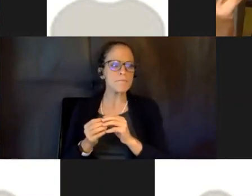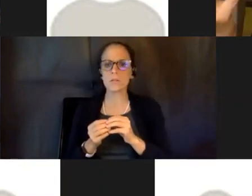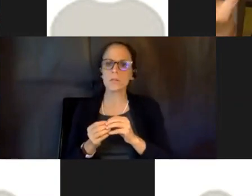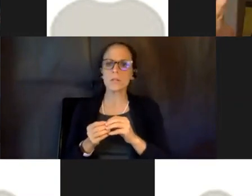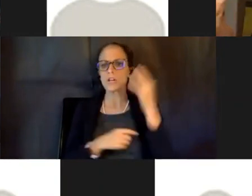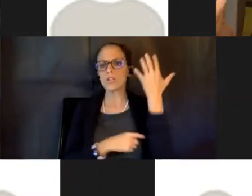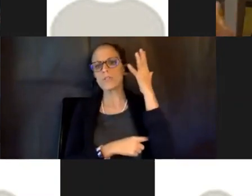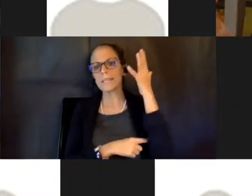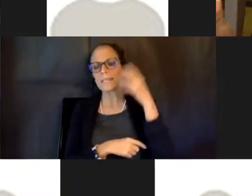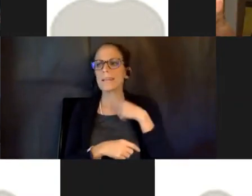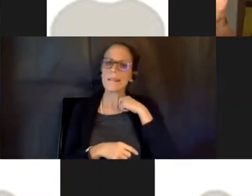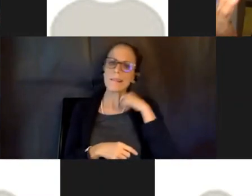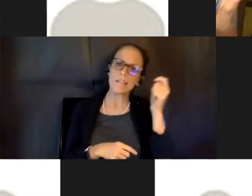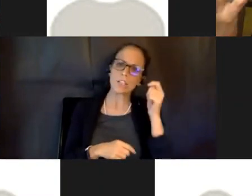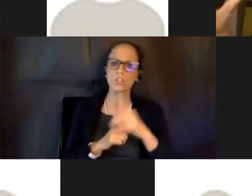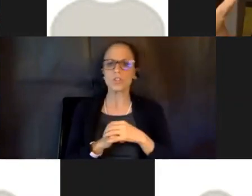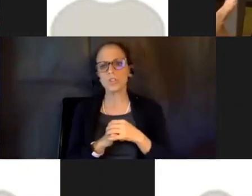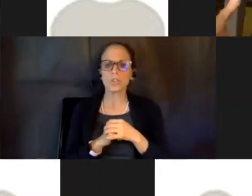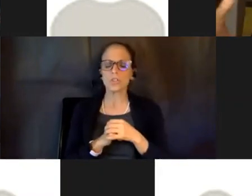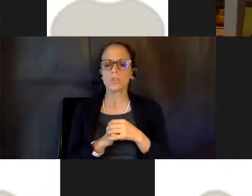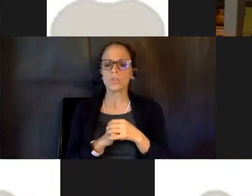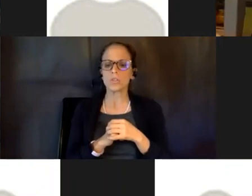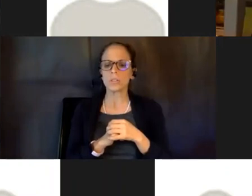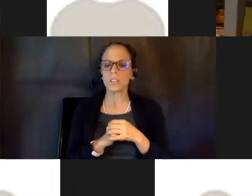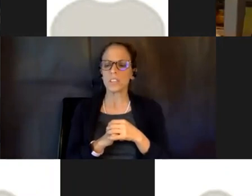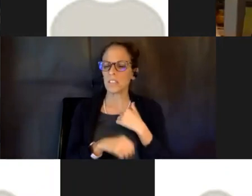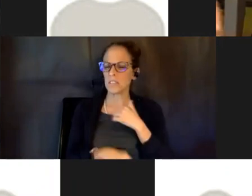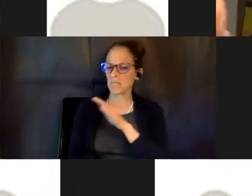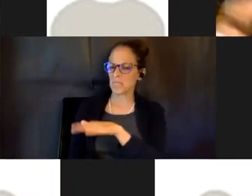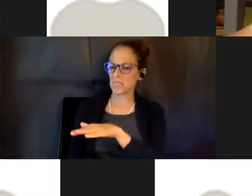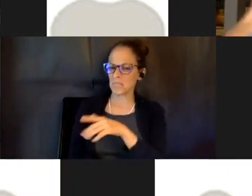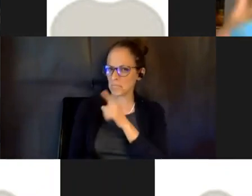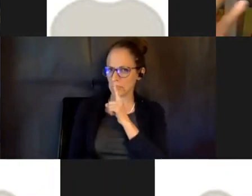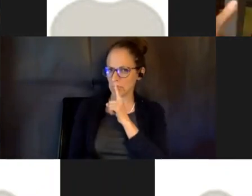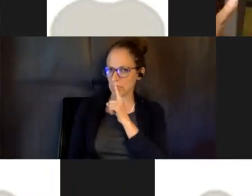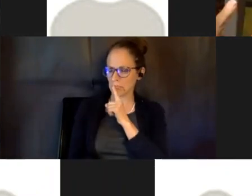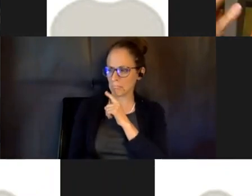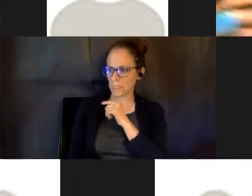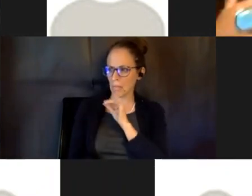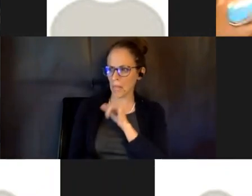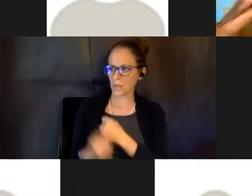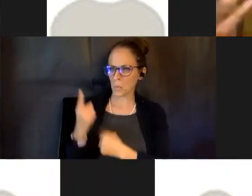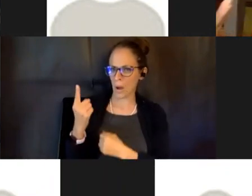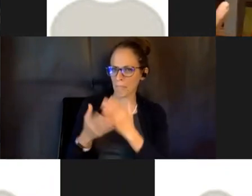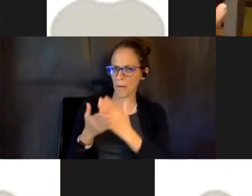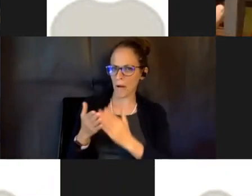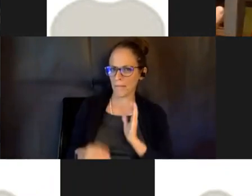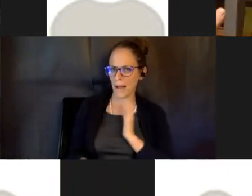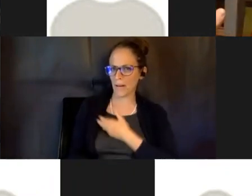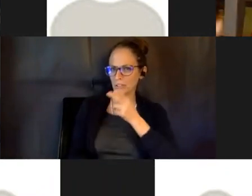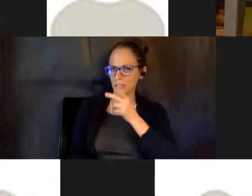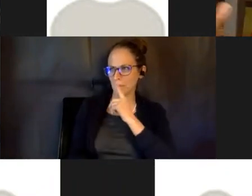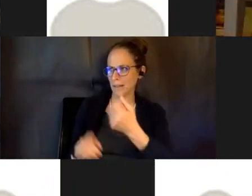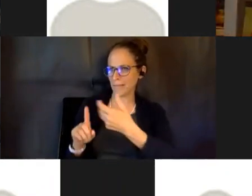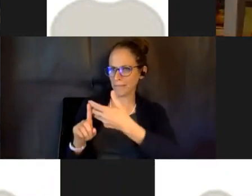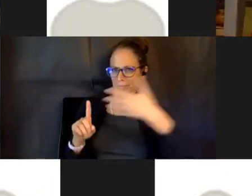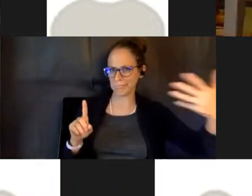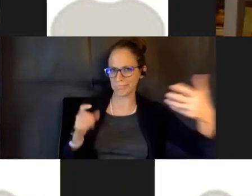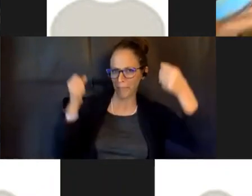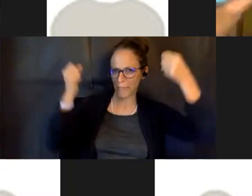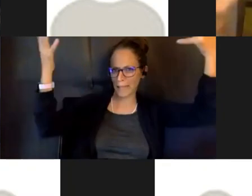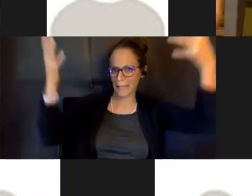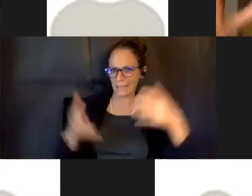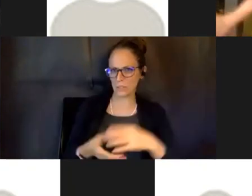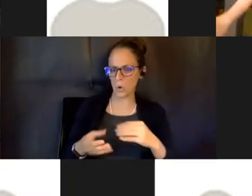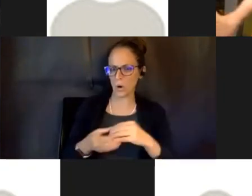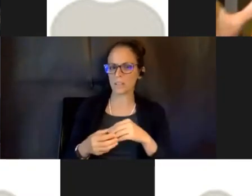I said, well, it doesn't always have to be, you know, about Black people and lynching and trees. Like, you know, there could be something else. So I told her the story about the cherry blossom tree to